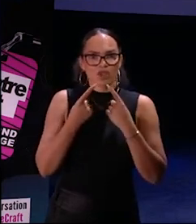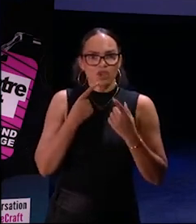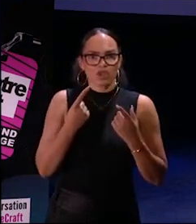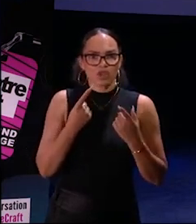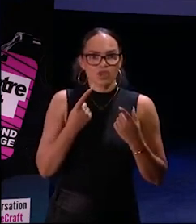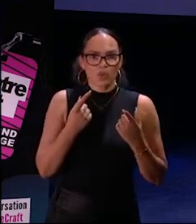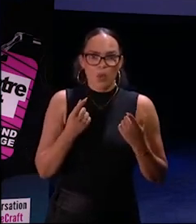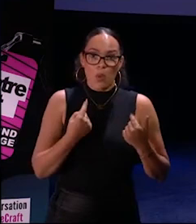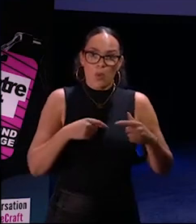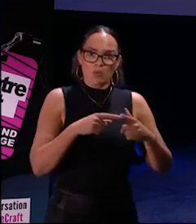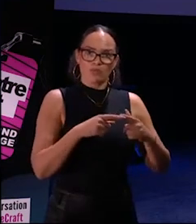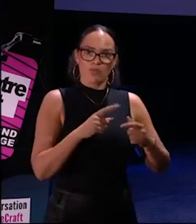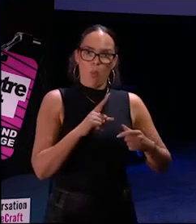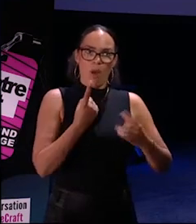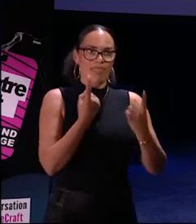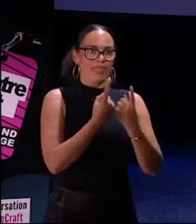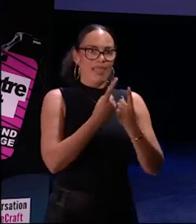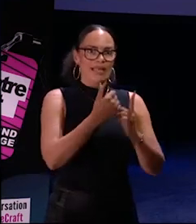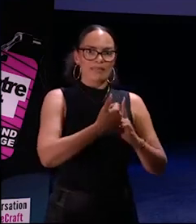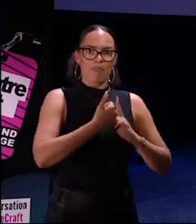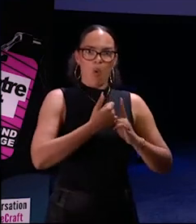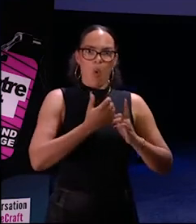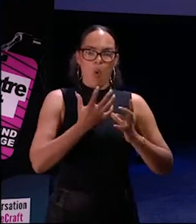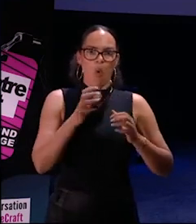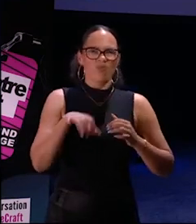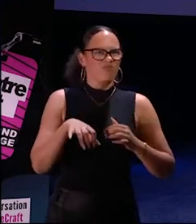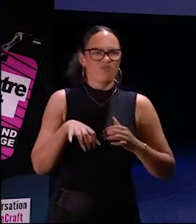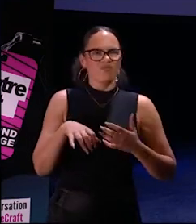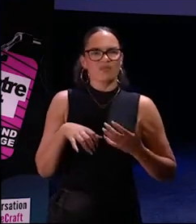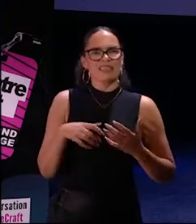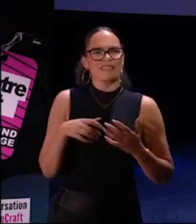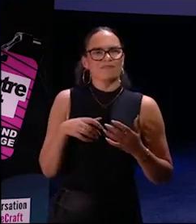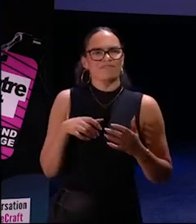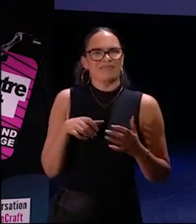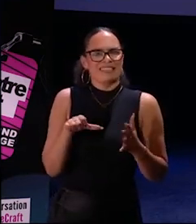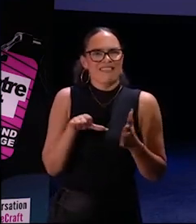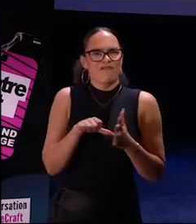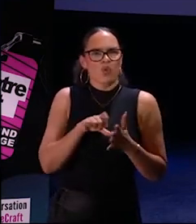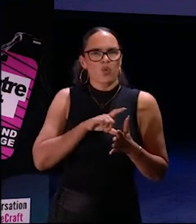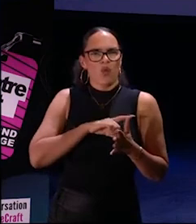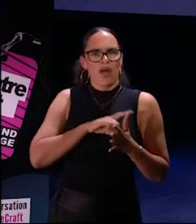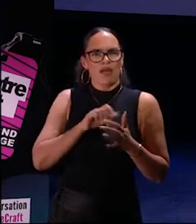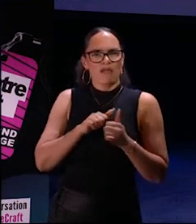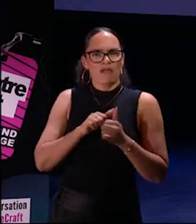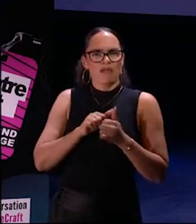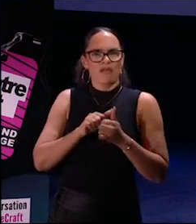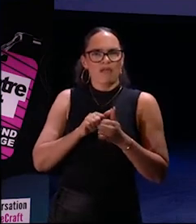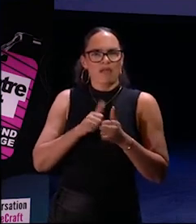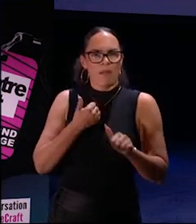one thing and we're not supported as one thing, that, you know, buildings and companies were talking